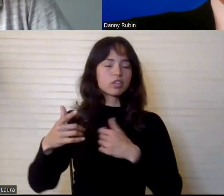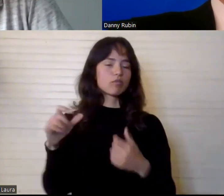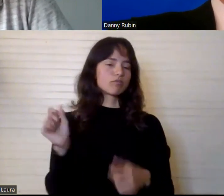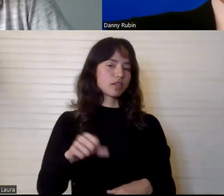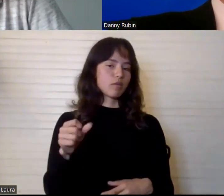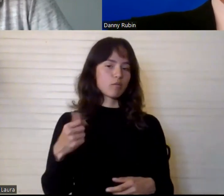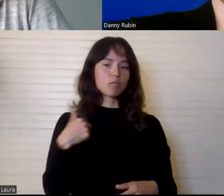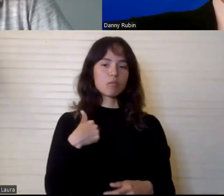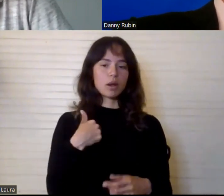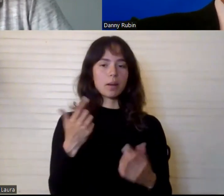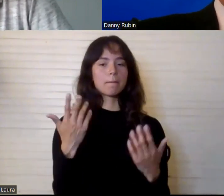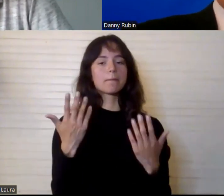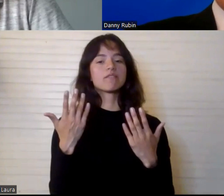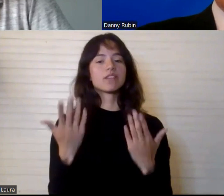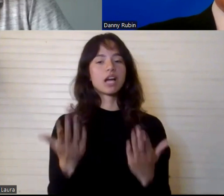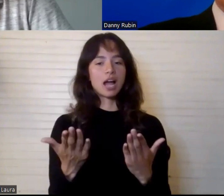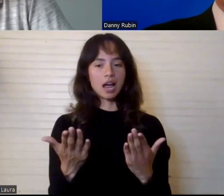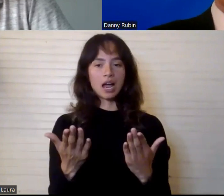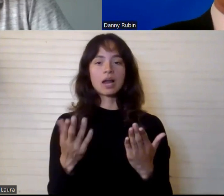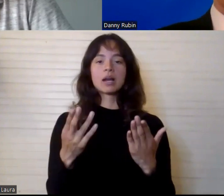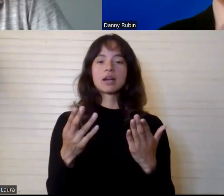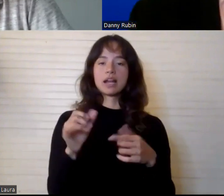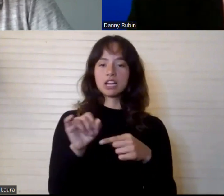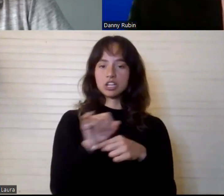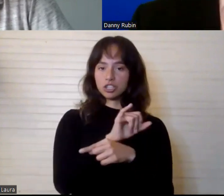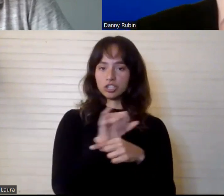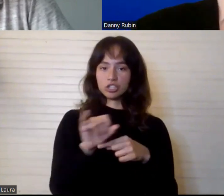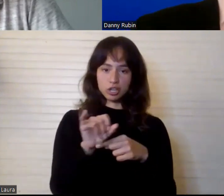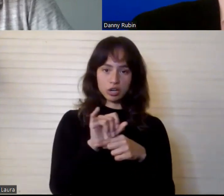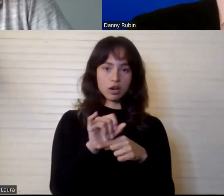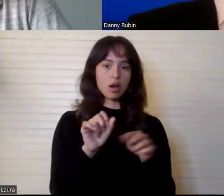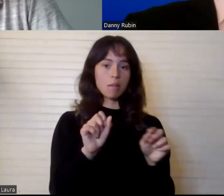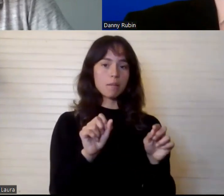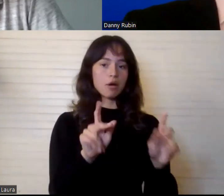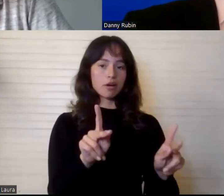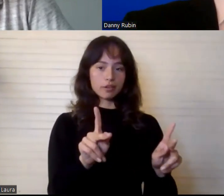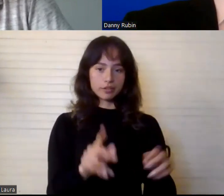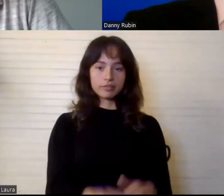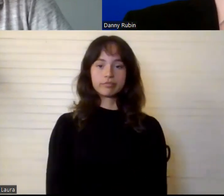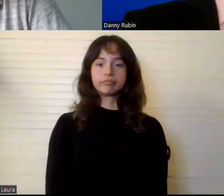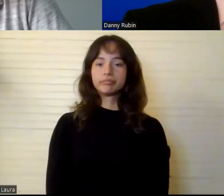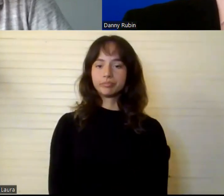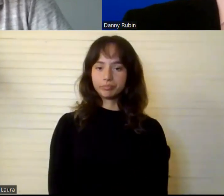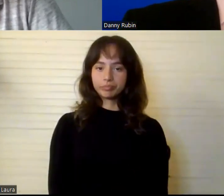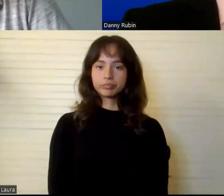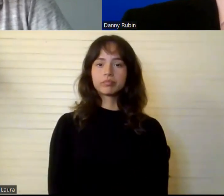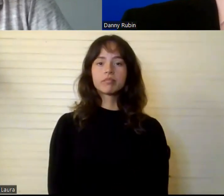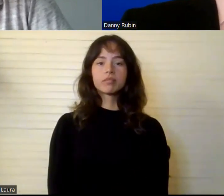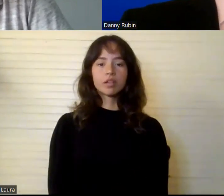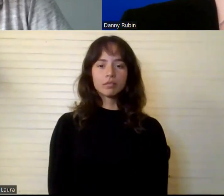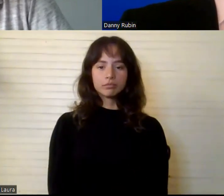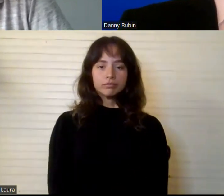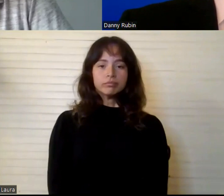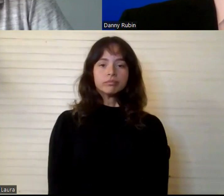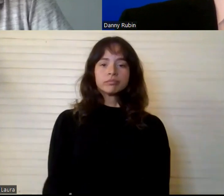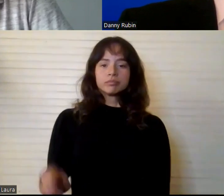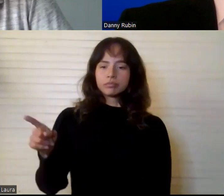that we provide. In terms of what a student should be prepared with, sort of a baseline or entry level skill